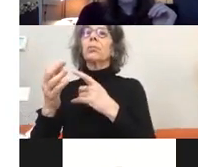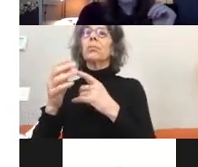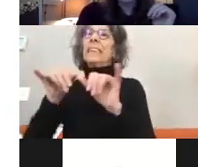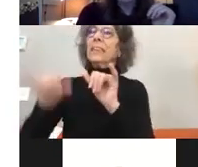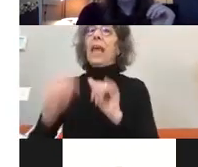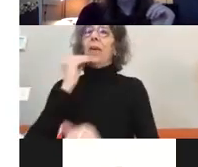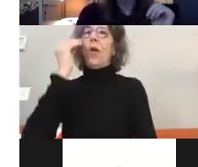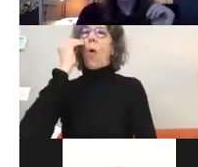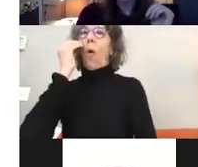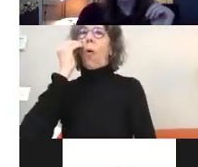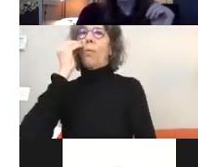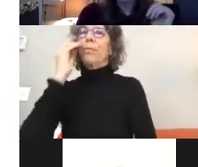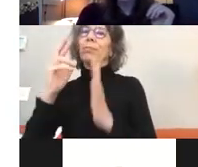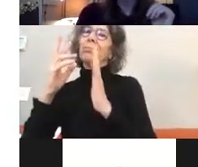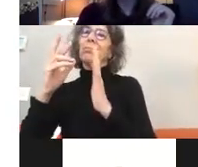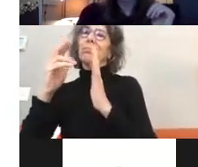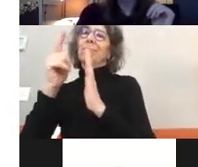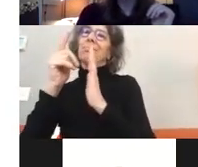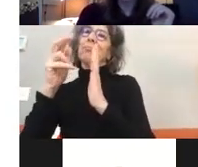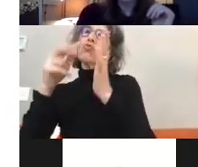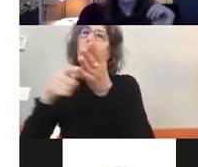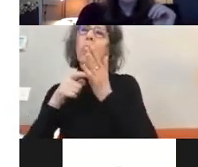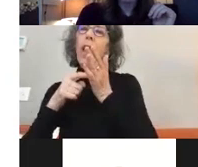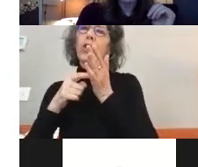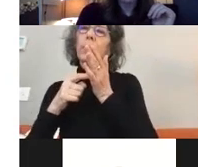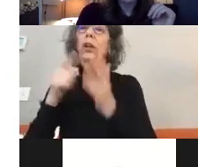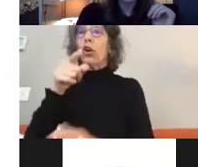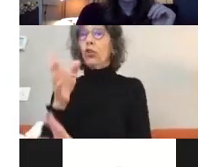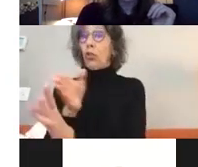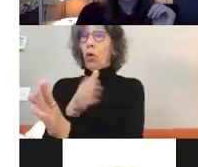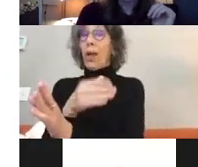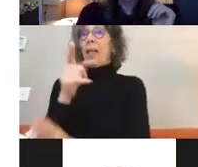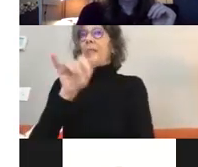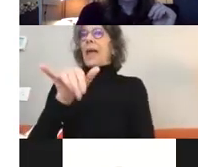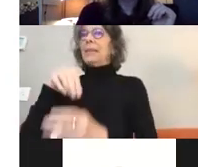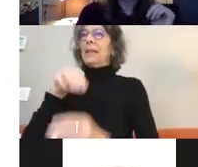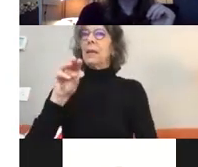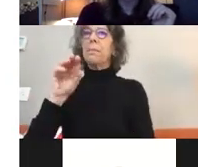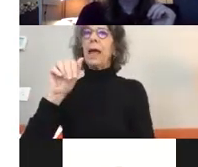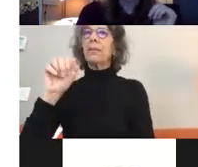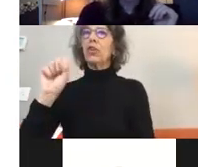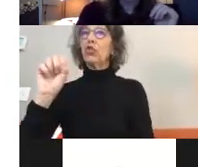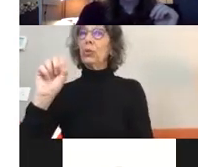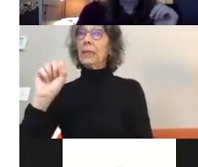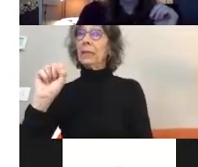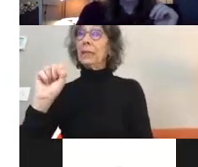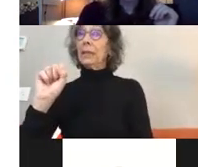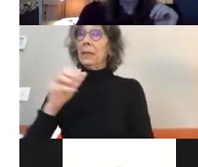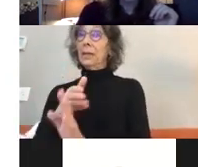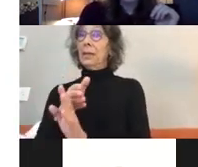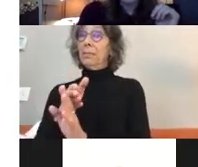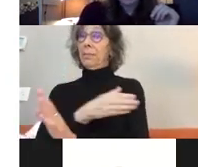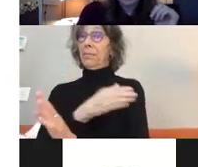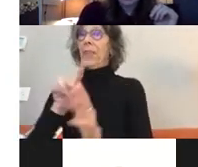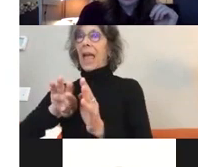is the week before the stay-at-home policy in Massachusetts, and this is after. So you can see this